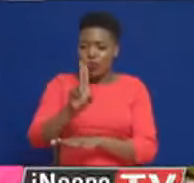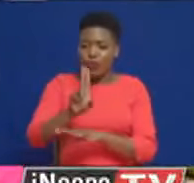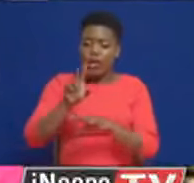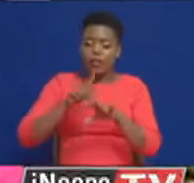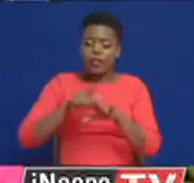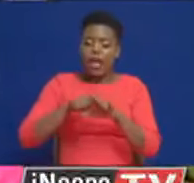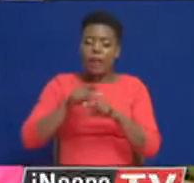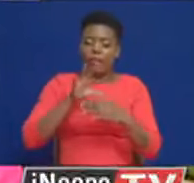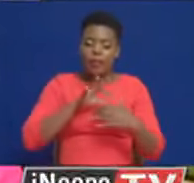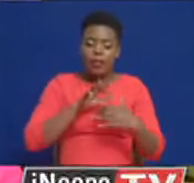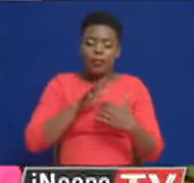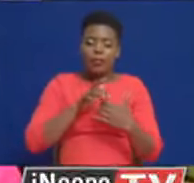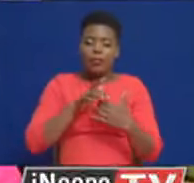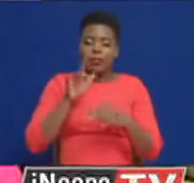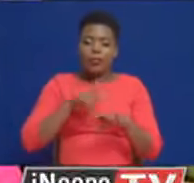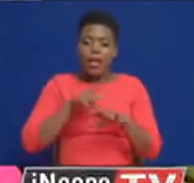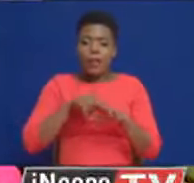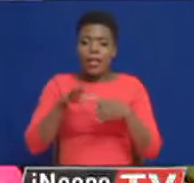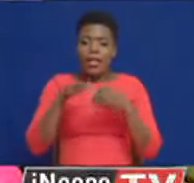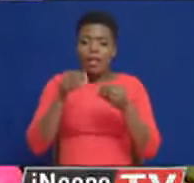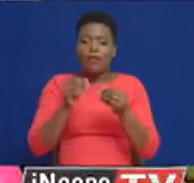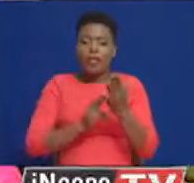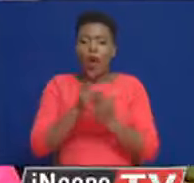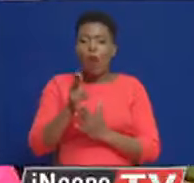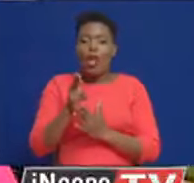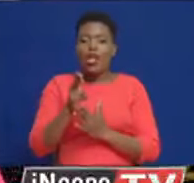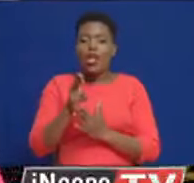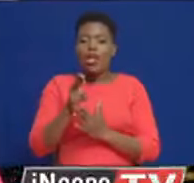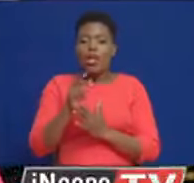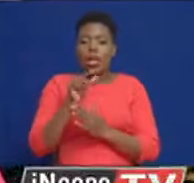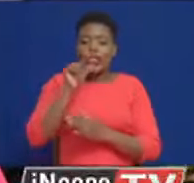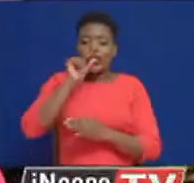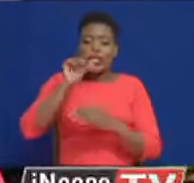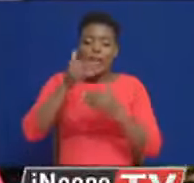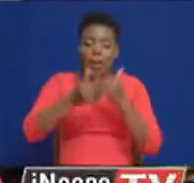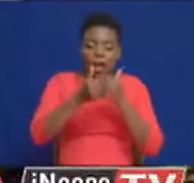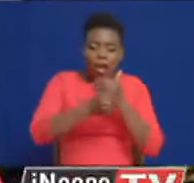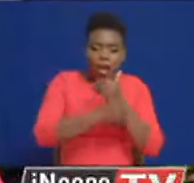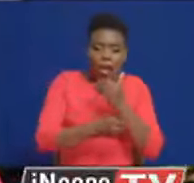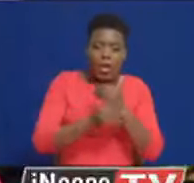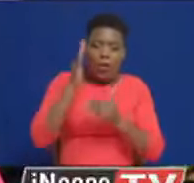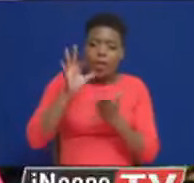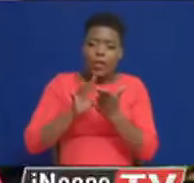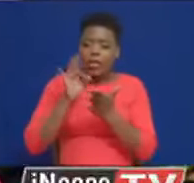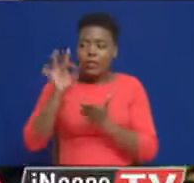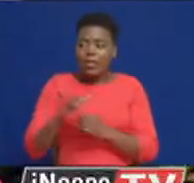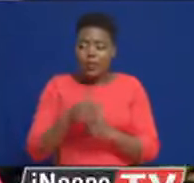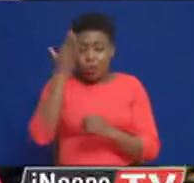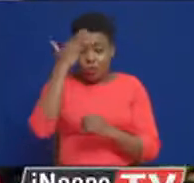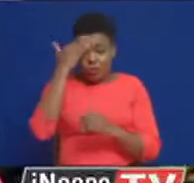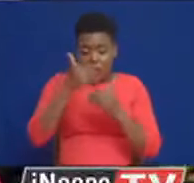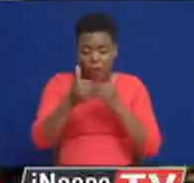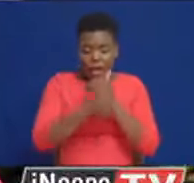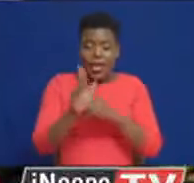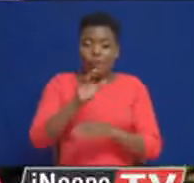There should be a kind of a caveat that things like unleavened bread, which is purely for Holy Communion, it's